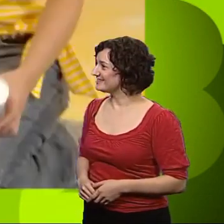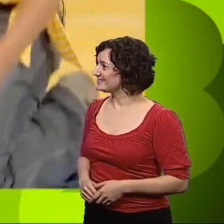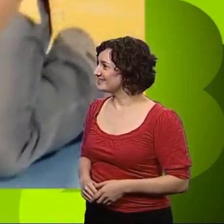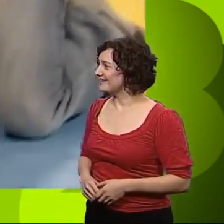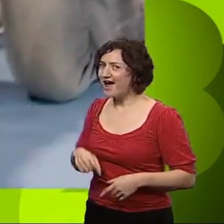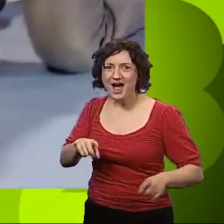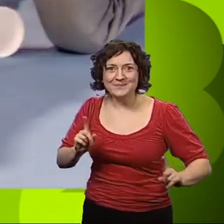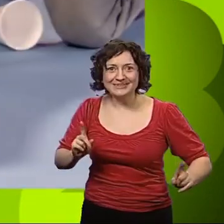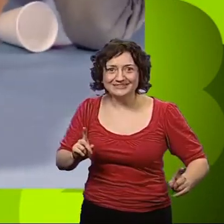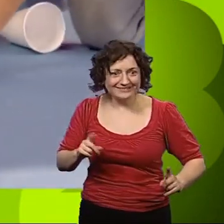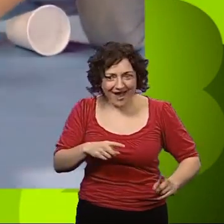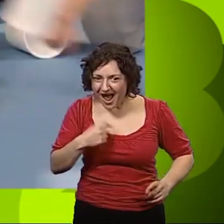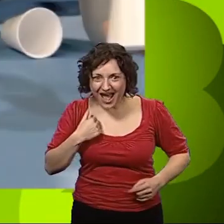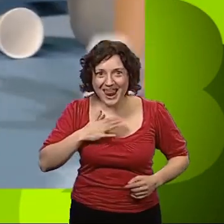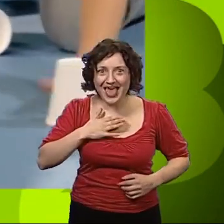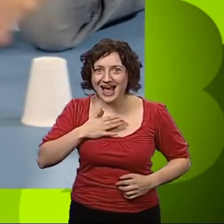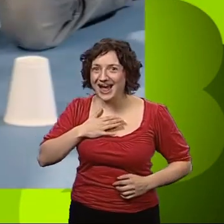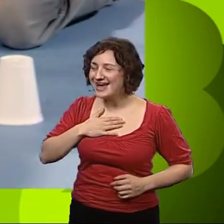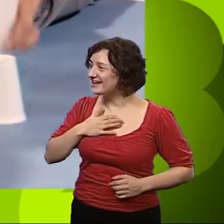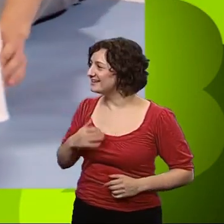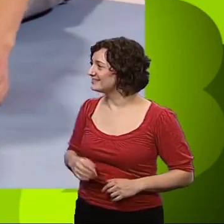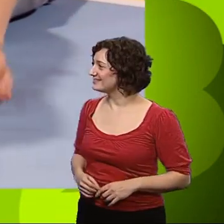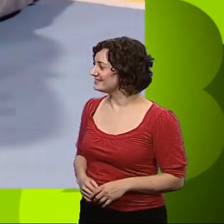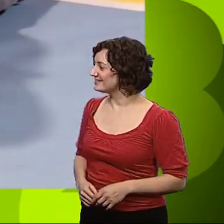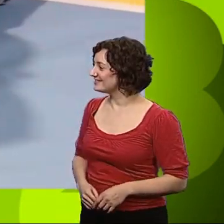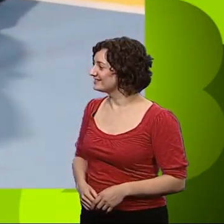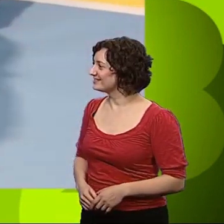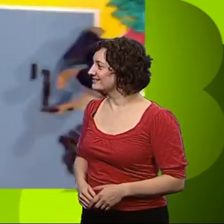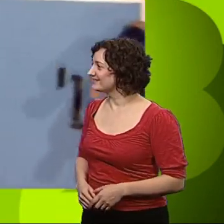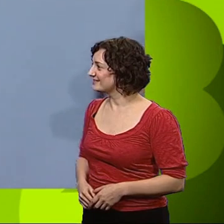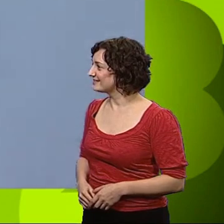like this. I'm guessing this.